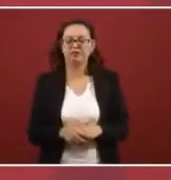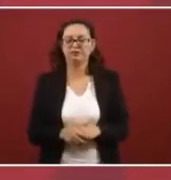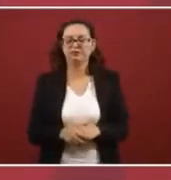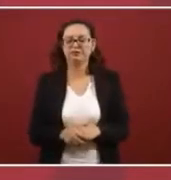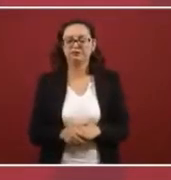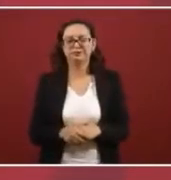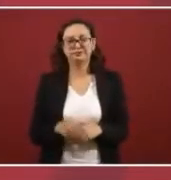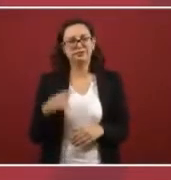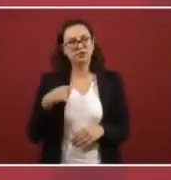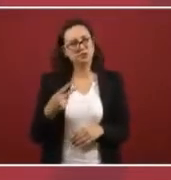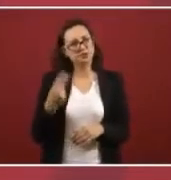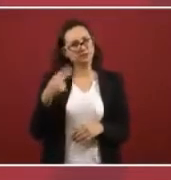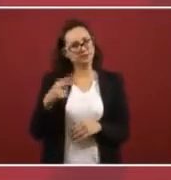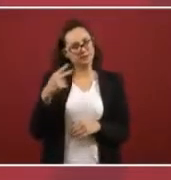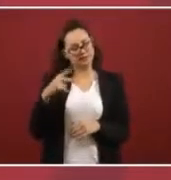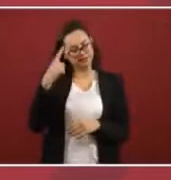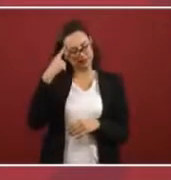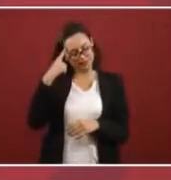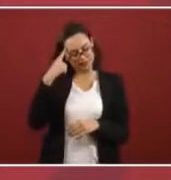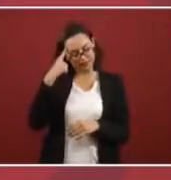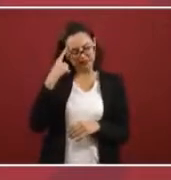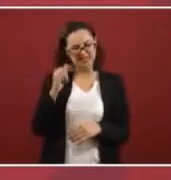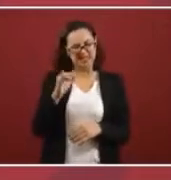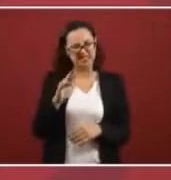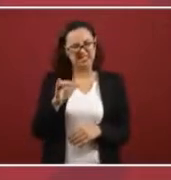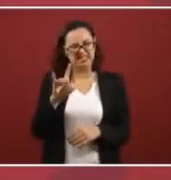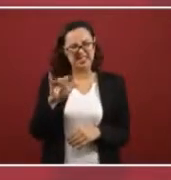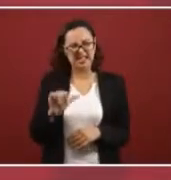There was somebody named Iria working there.